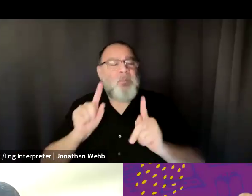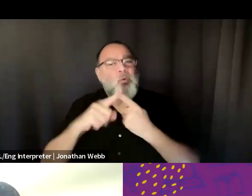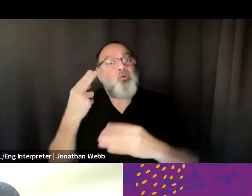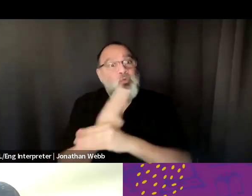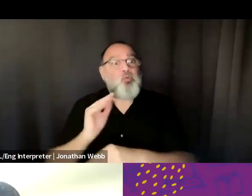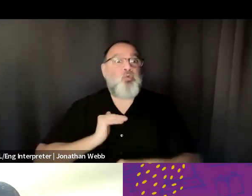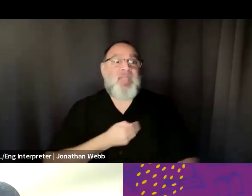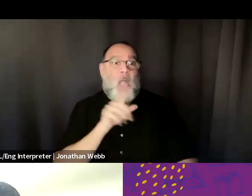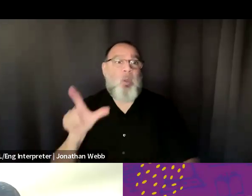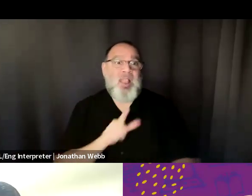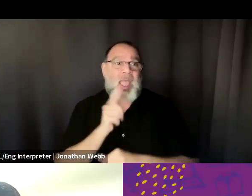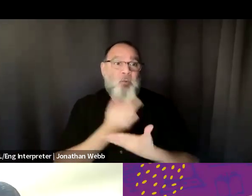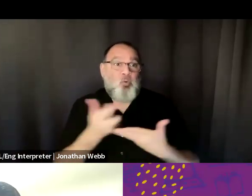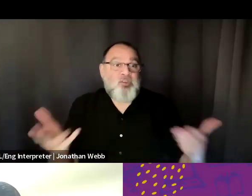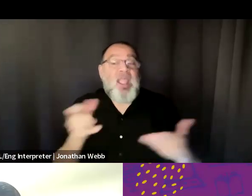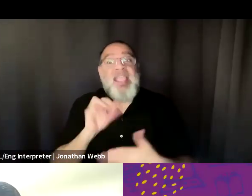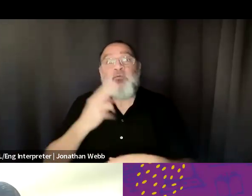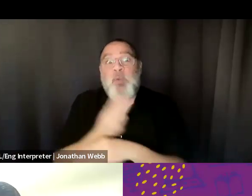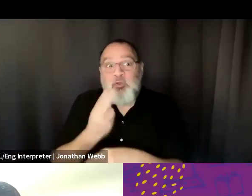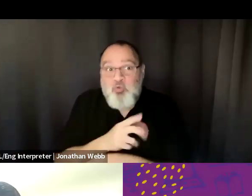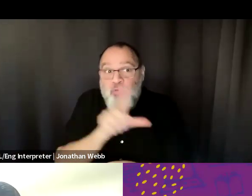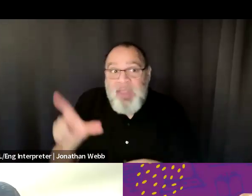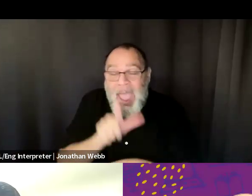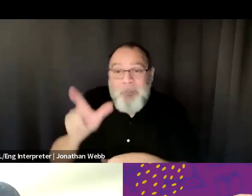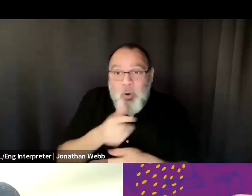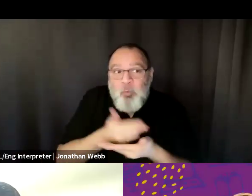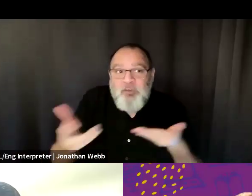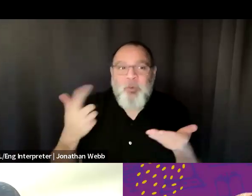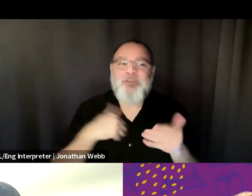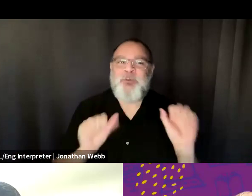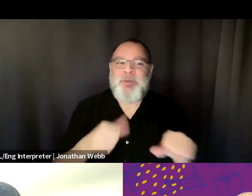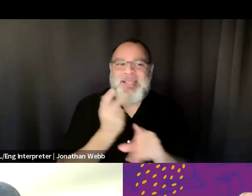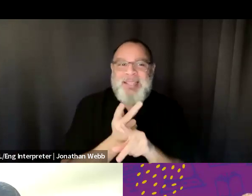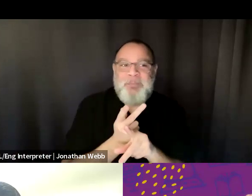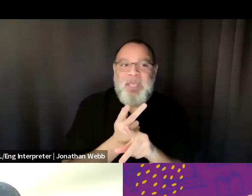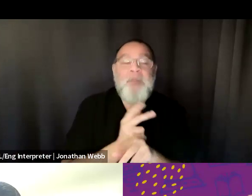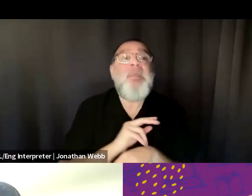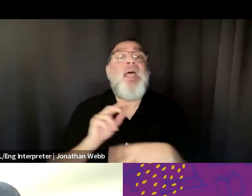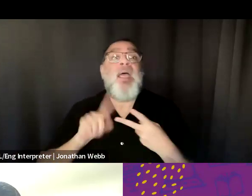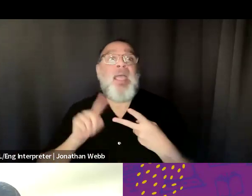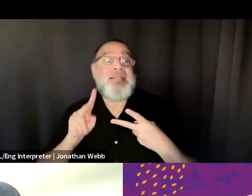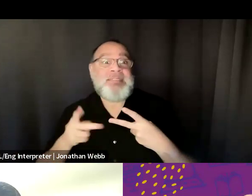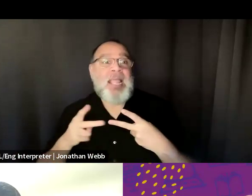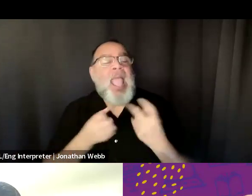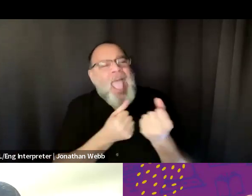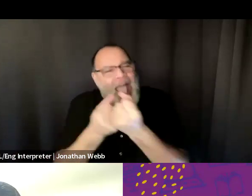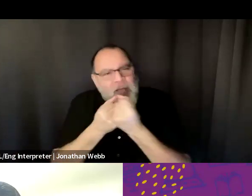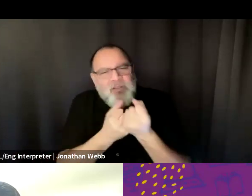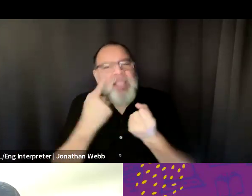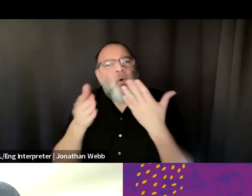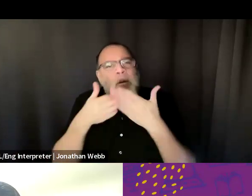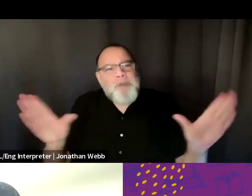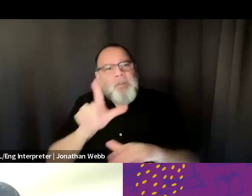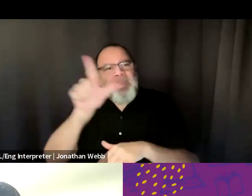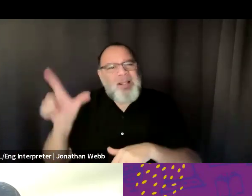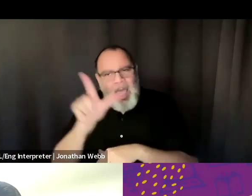resources, is by using them. And then my second call to action would be advocate for the public libraries in California to be a